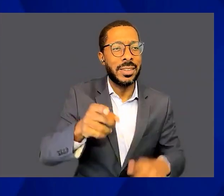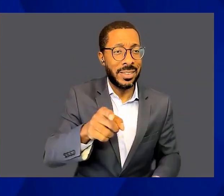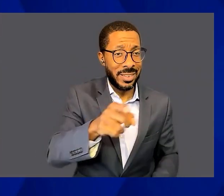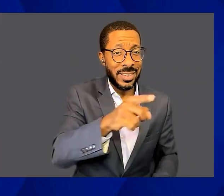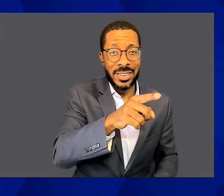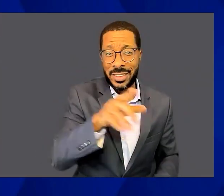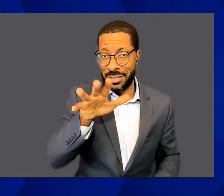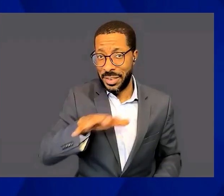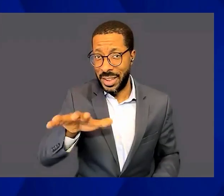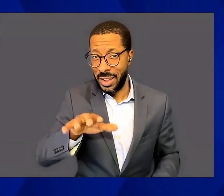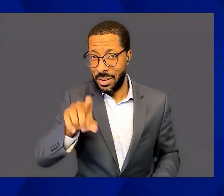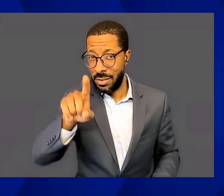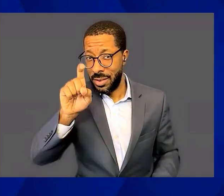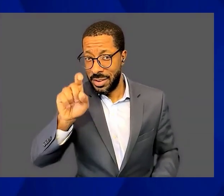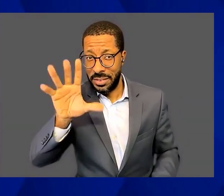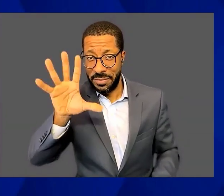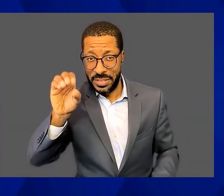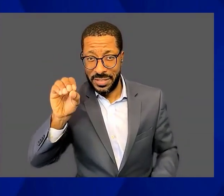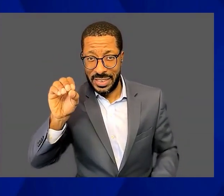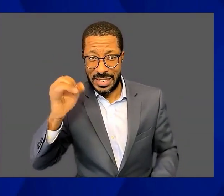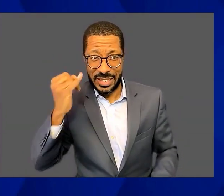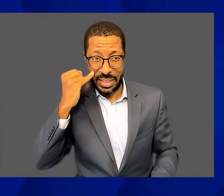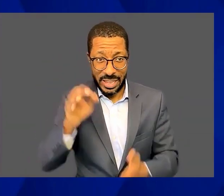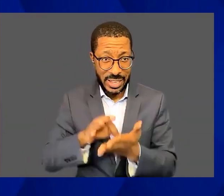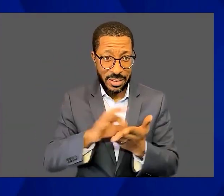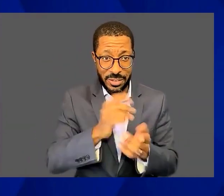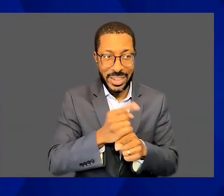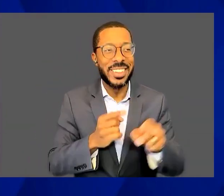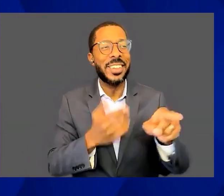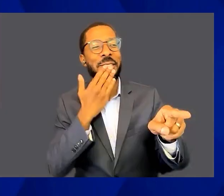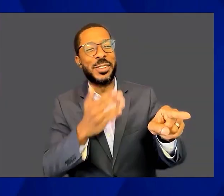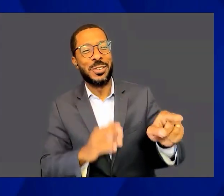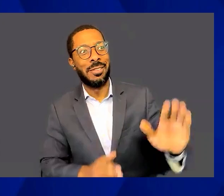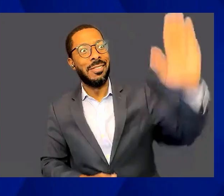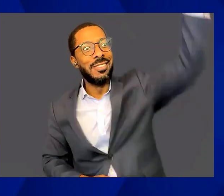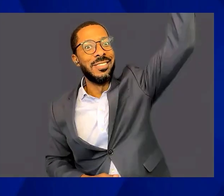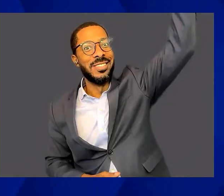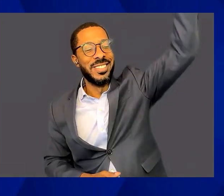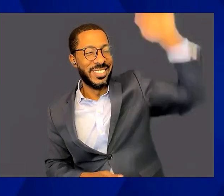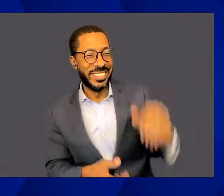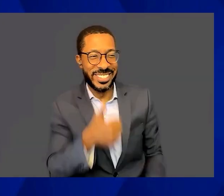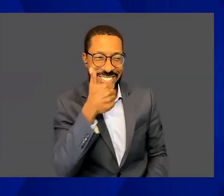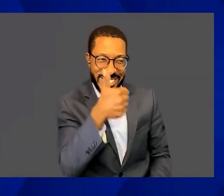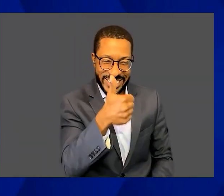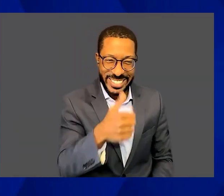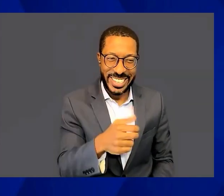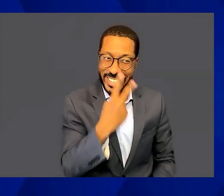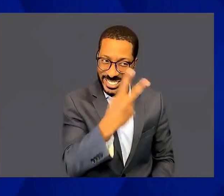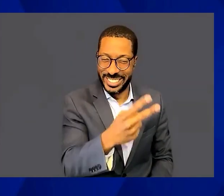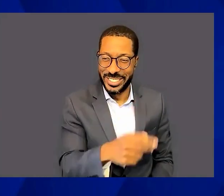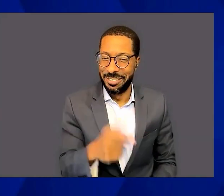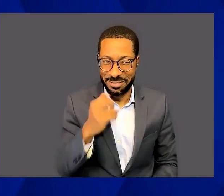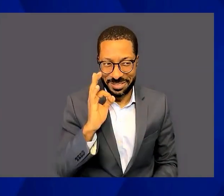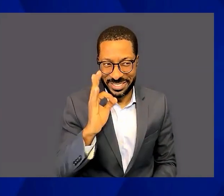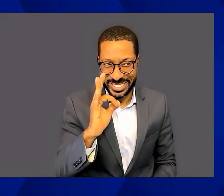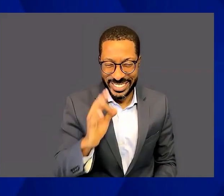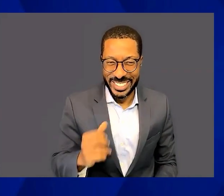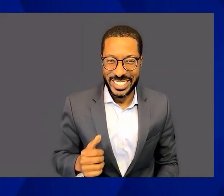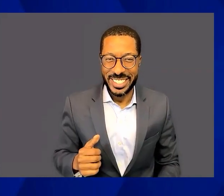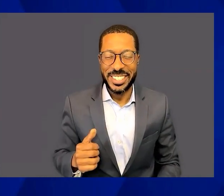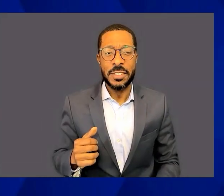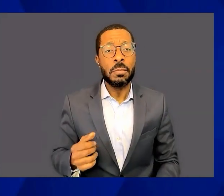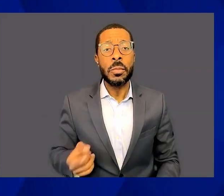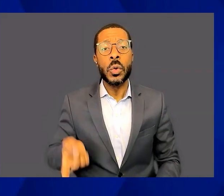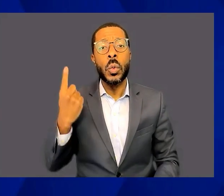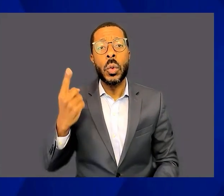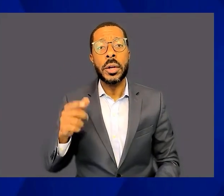about 150 of you, if I counted right. Thank you for raising your hands so high. I see you. Good job. One of the things that